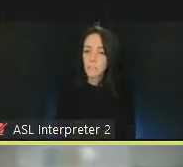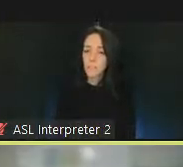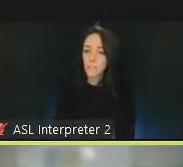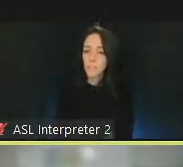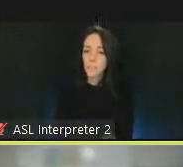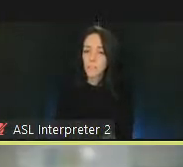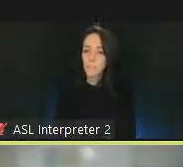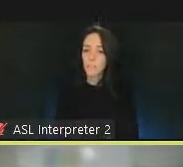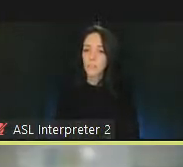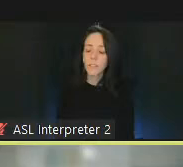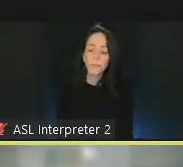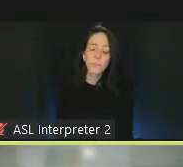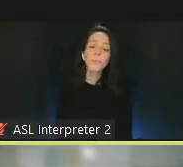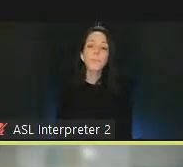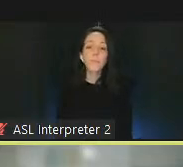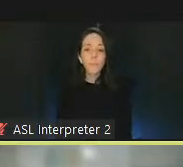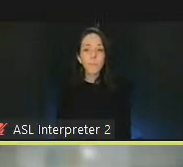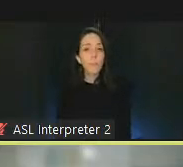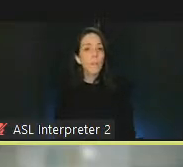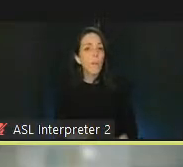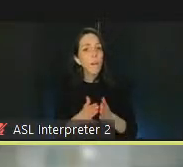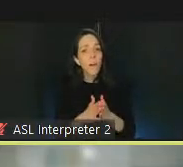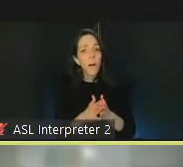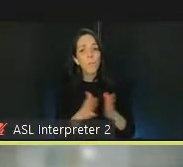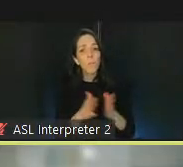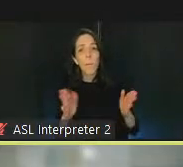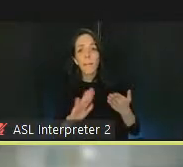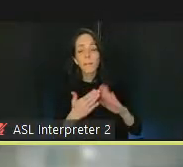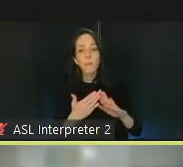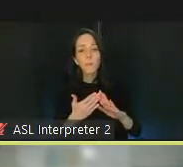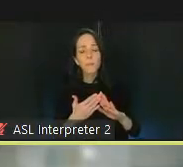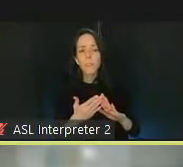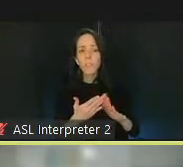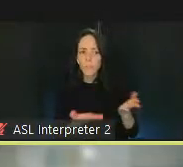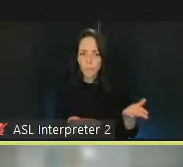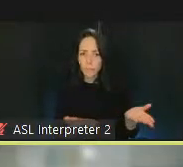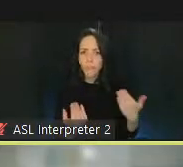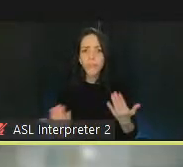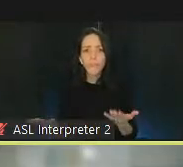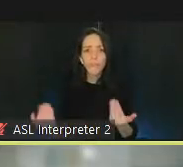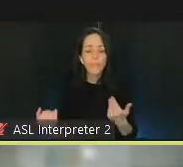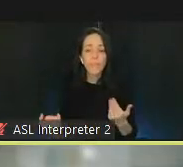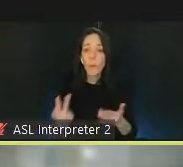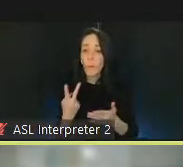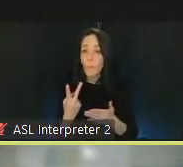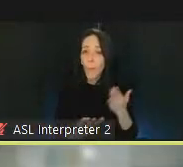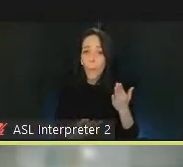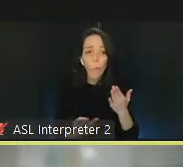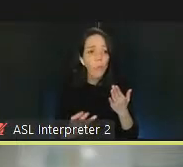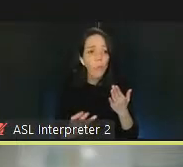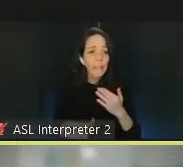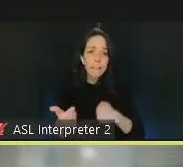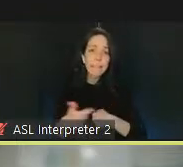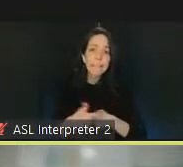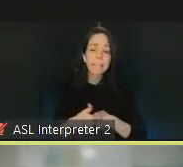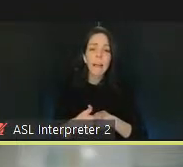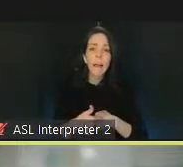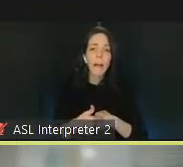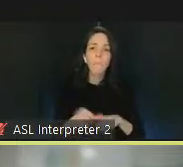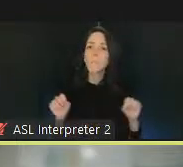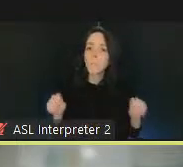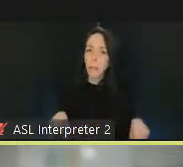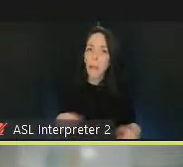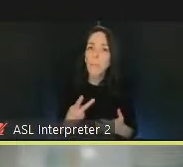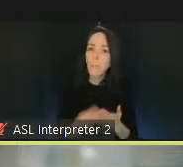The public is more than welcome to come and testify on any part of the budget on those